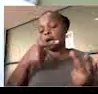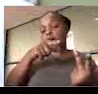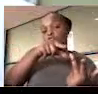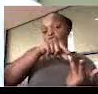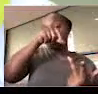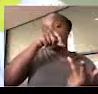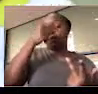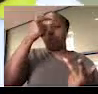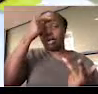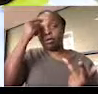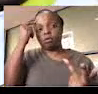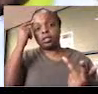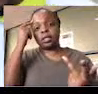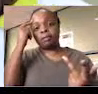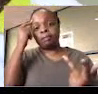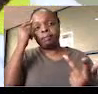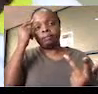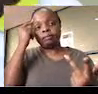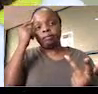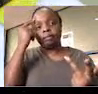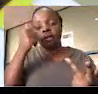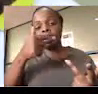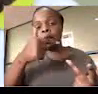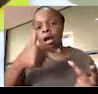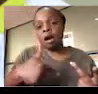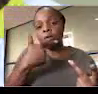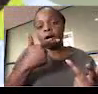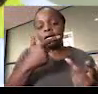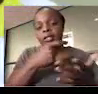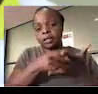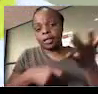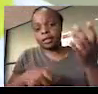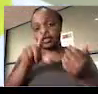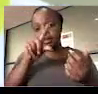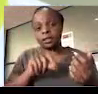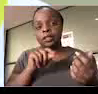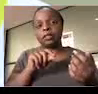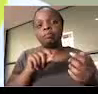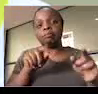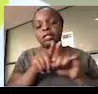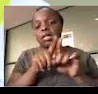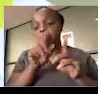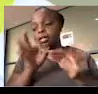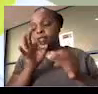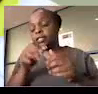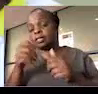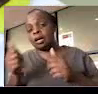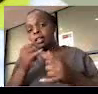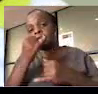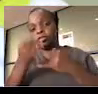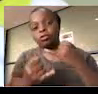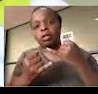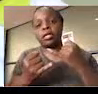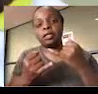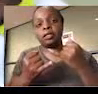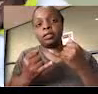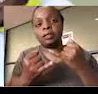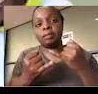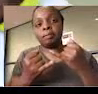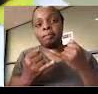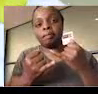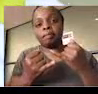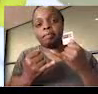by that insurance company. So this time around we are thinking of that gap created by people given by this money. Even